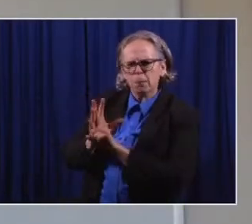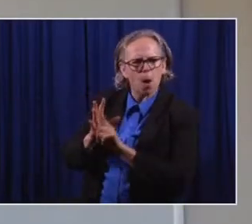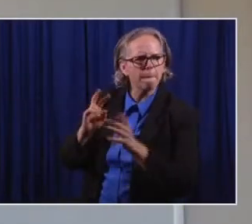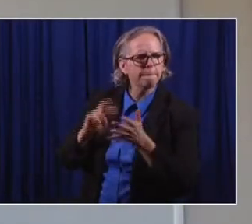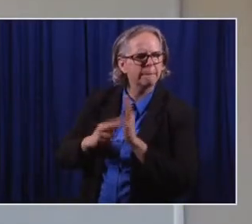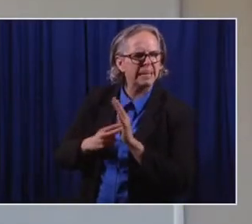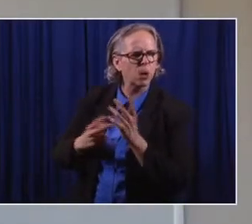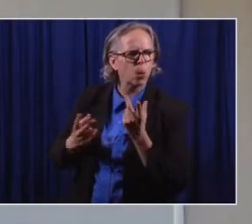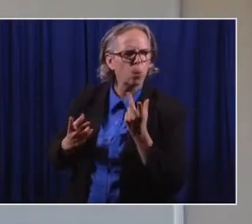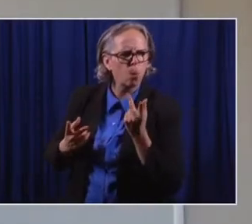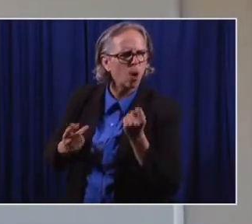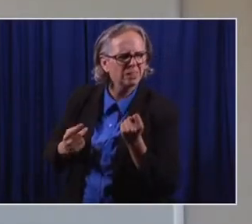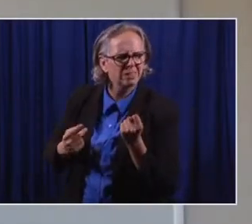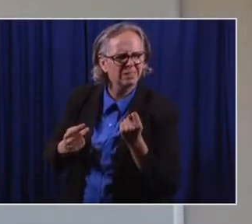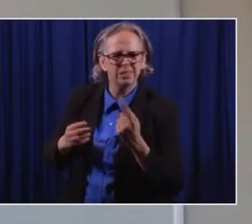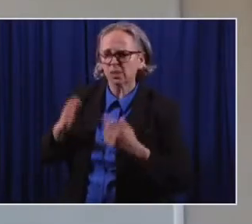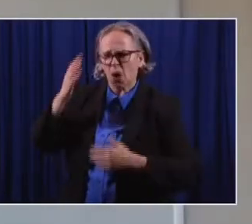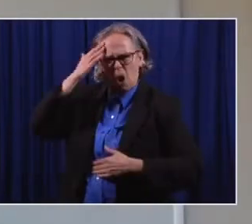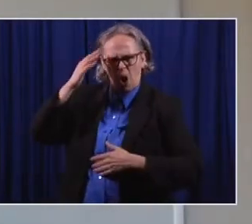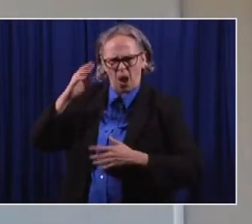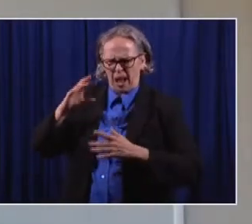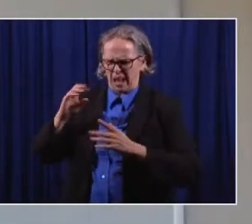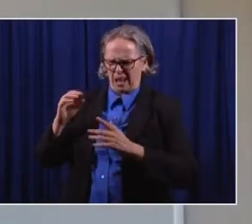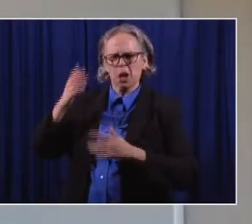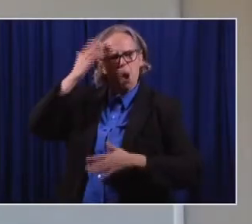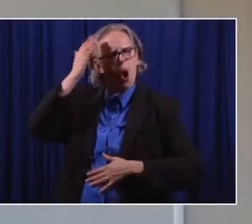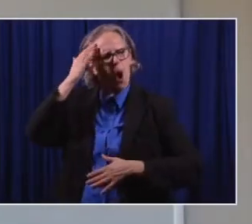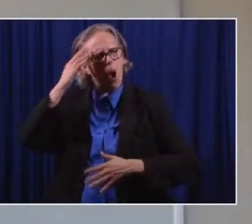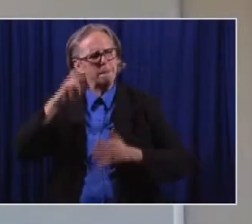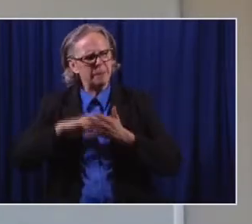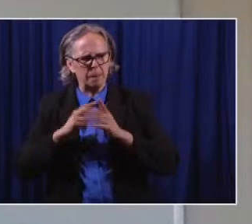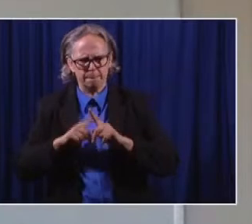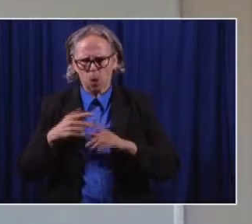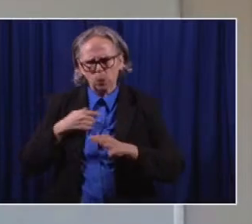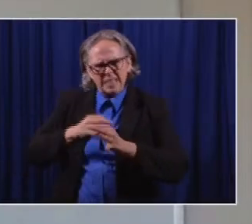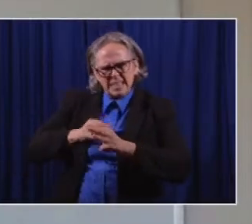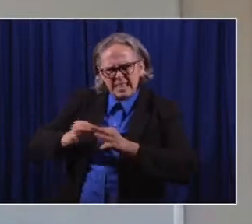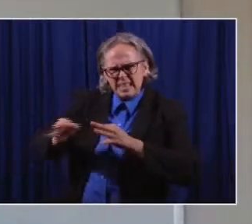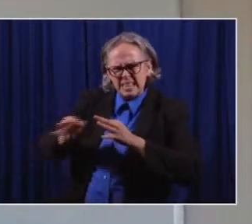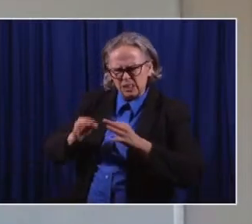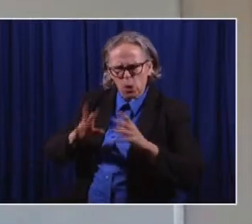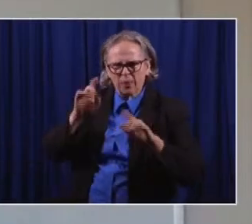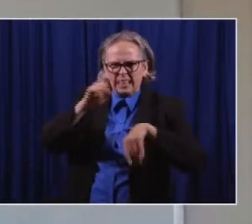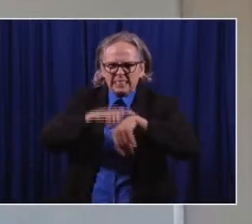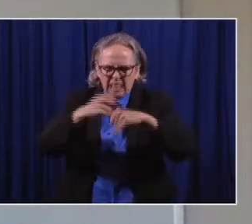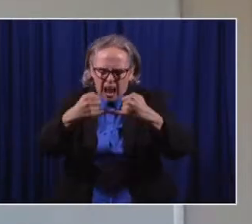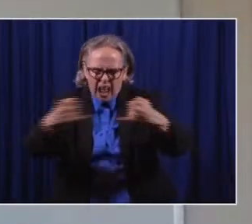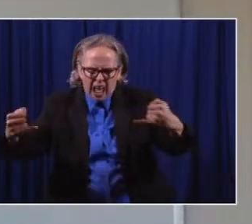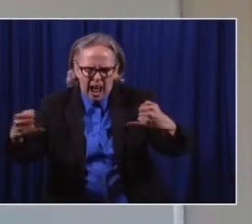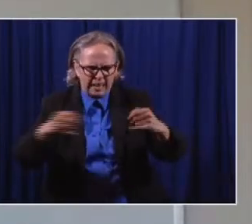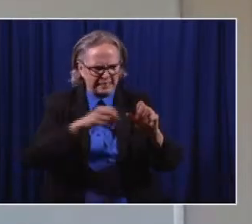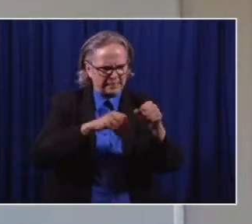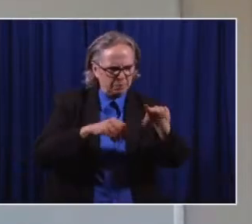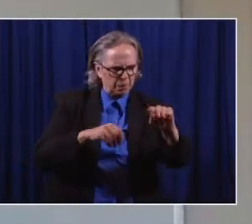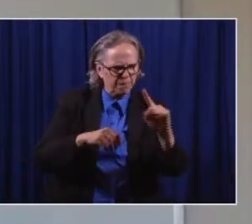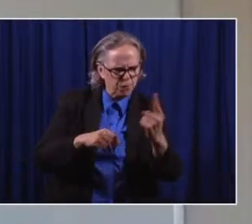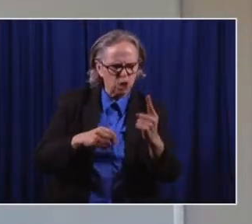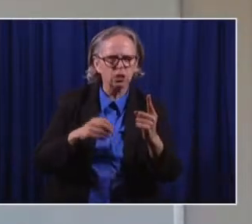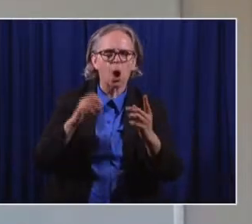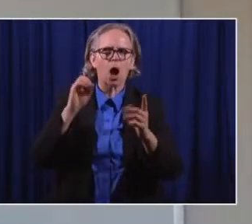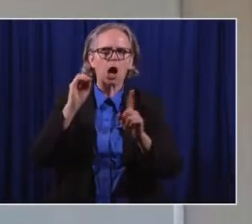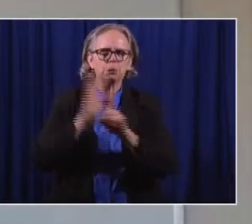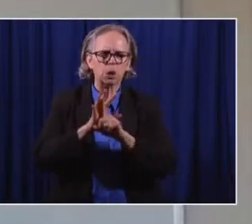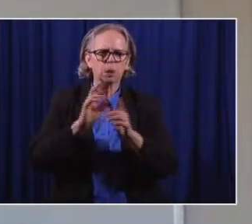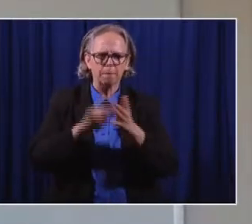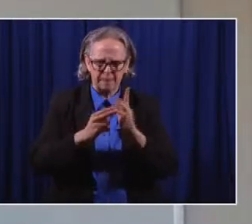we're looking for. So once that time frame's established, once that definition is clear in their head, we move right into it on trying